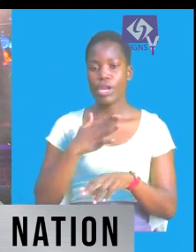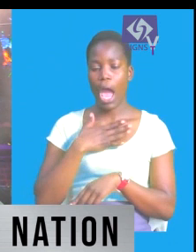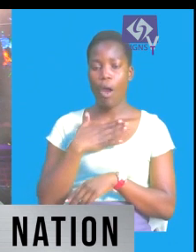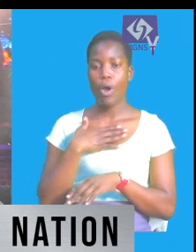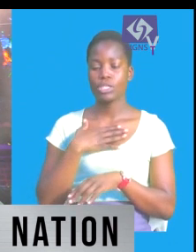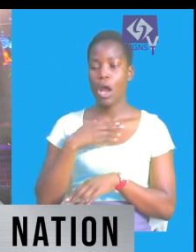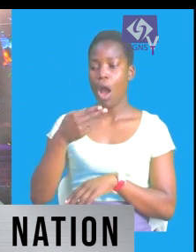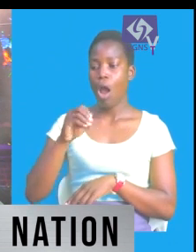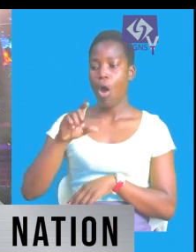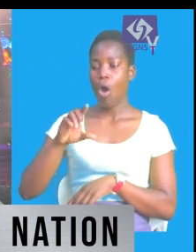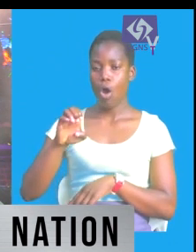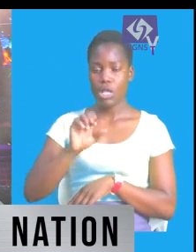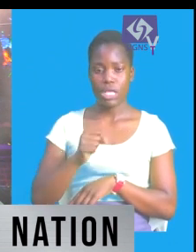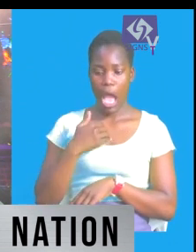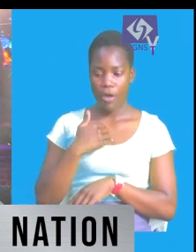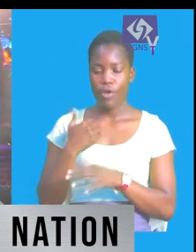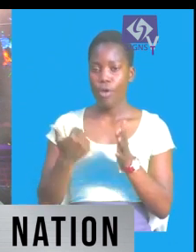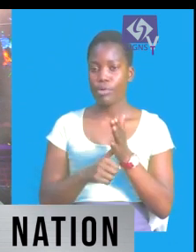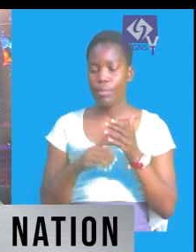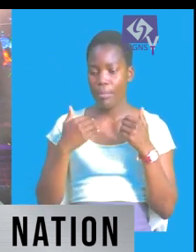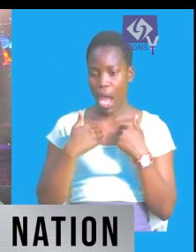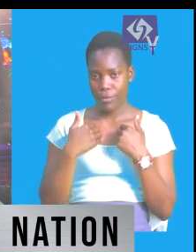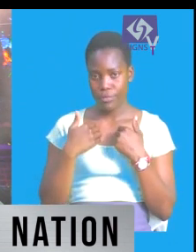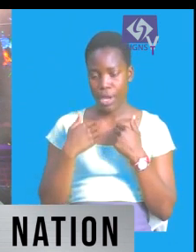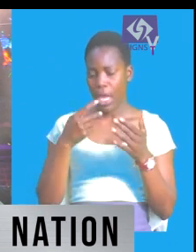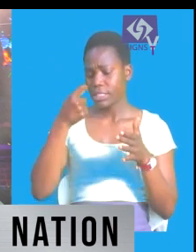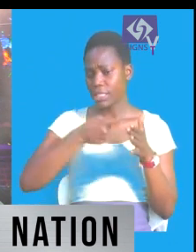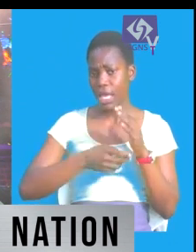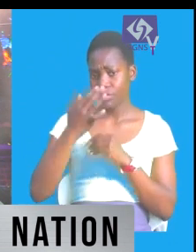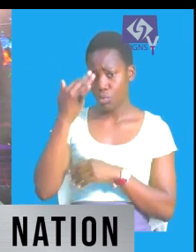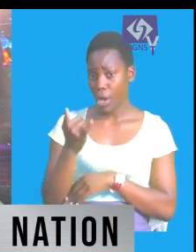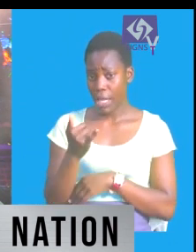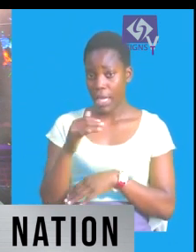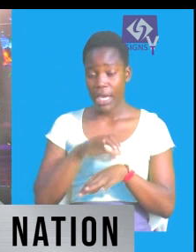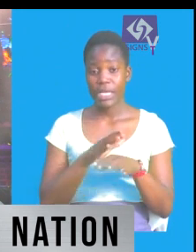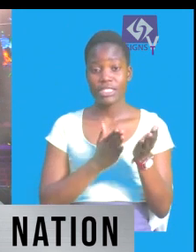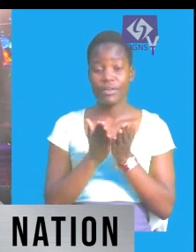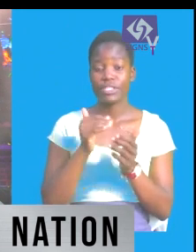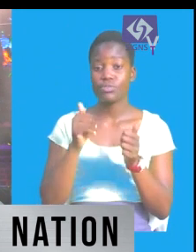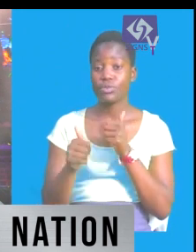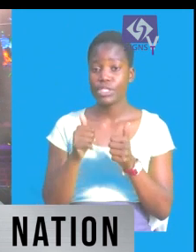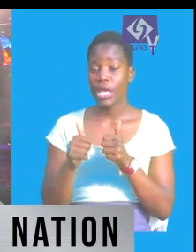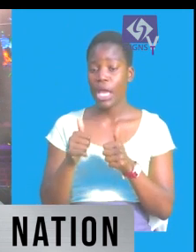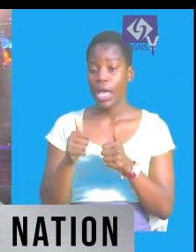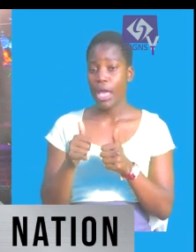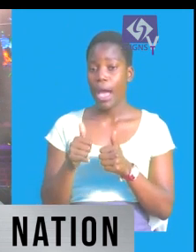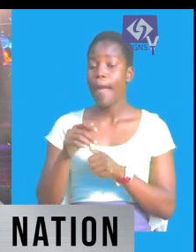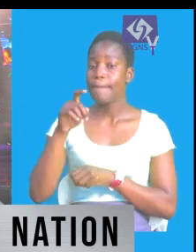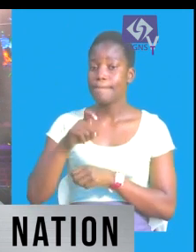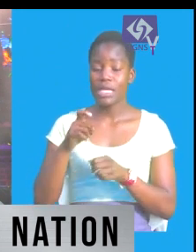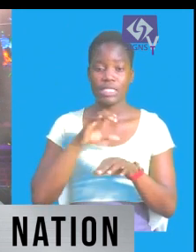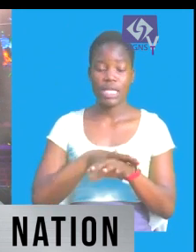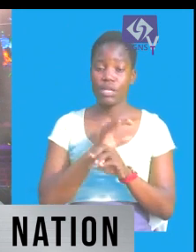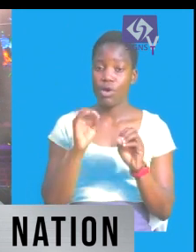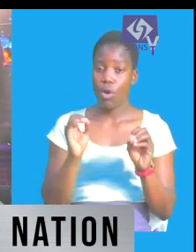every corner? Mm-hmm. Why would I be taxed na si get the services that I'm supposed to get? Mm-hmm. Yeah, where